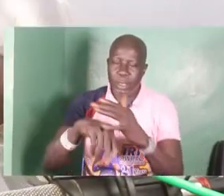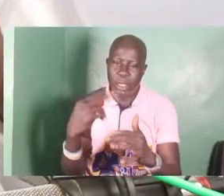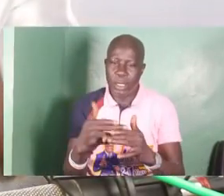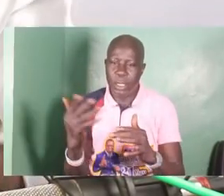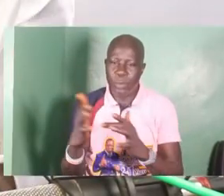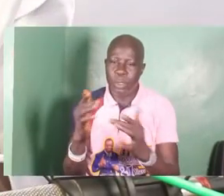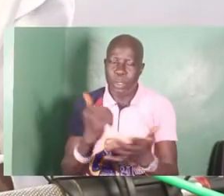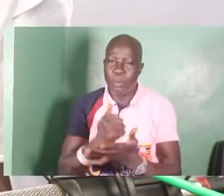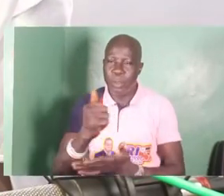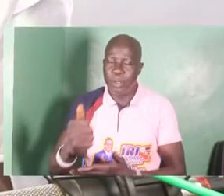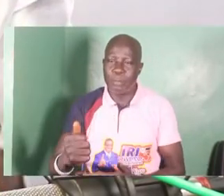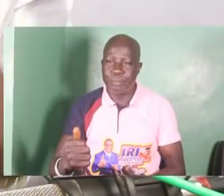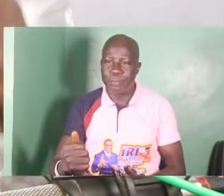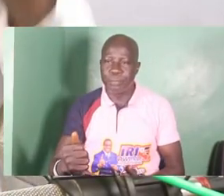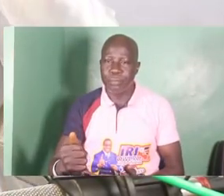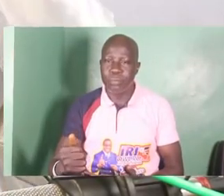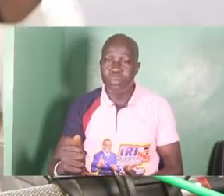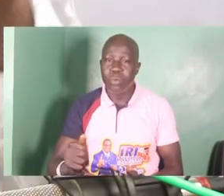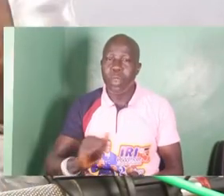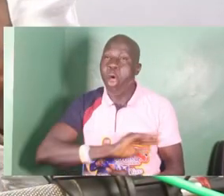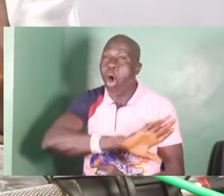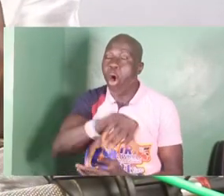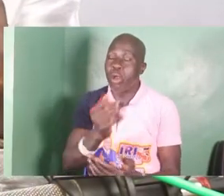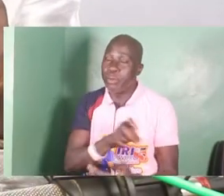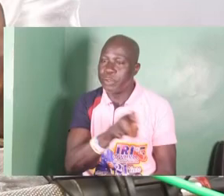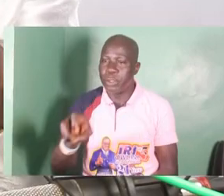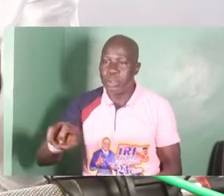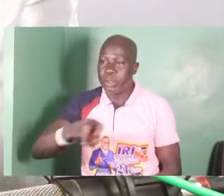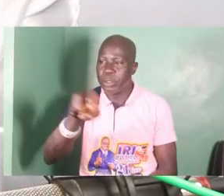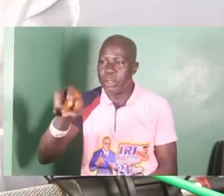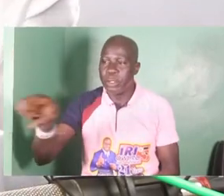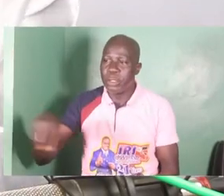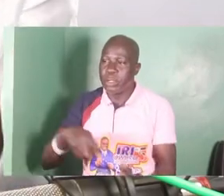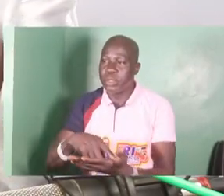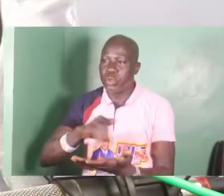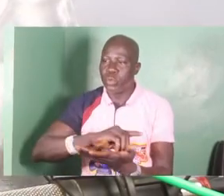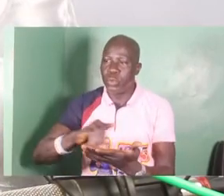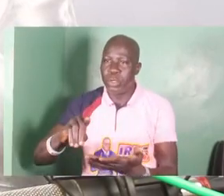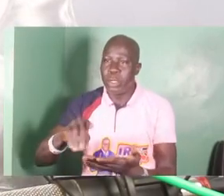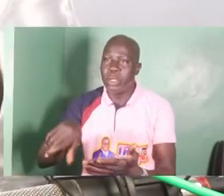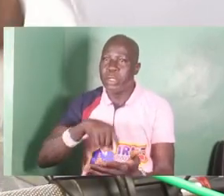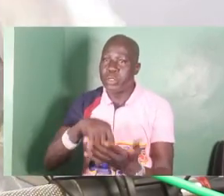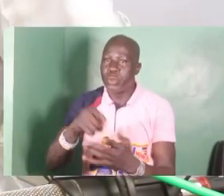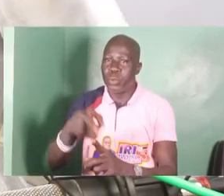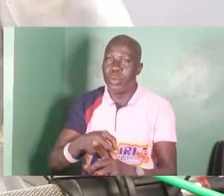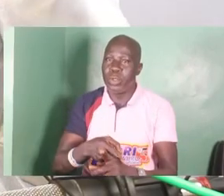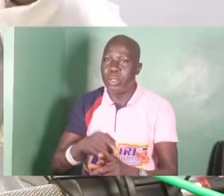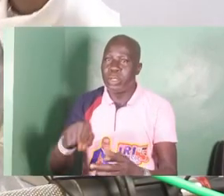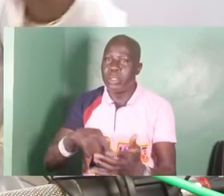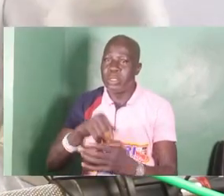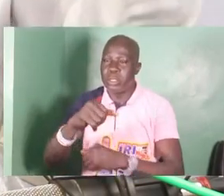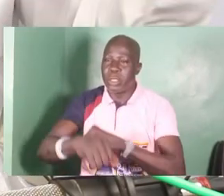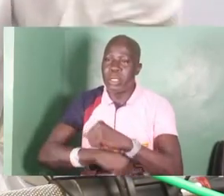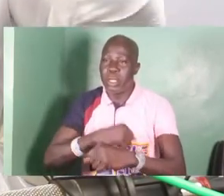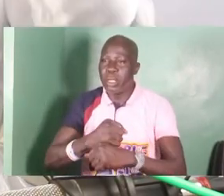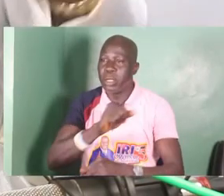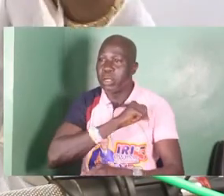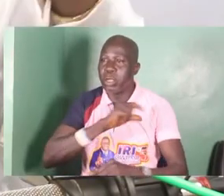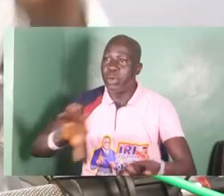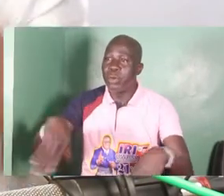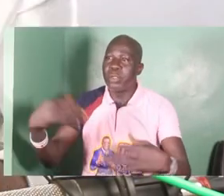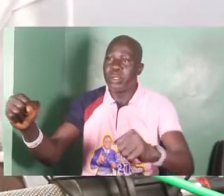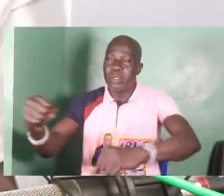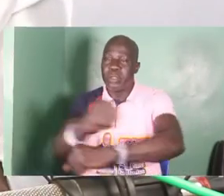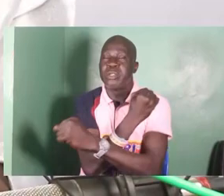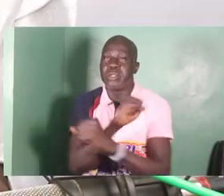name of Jesus gbogbo rin ajo e oya journey ni osu yi in this week losu yi this month ni adun yi this year olorun yo pa